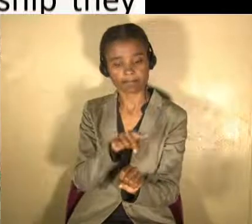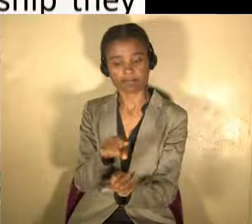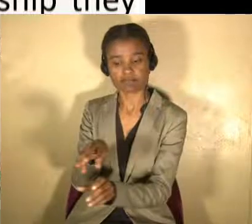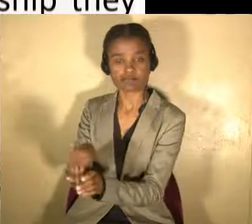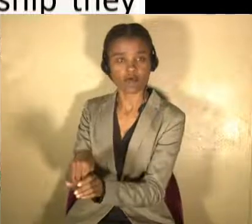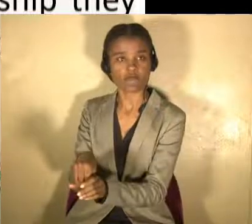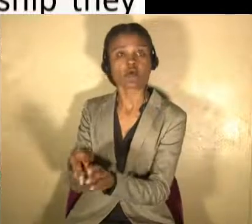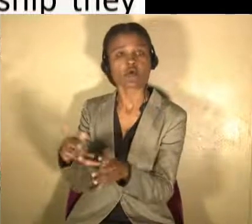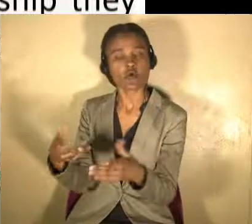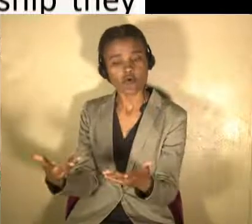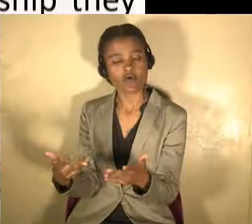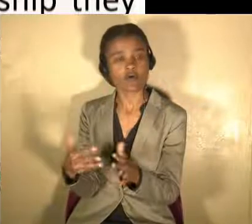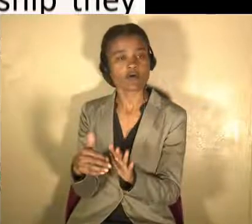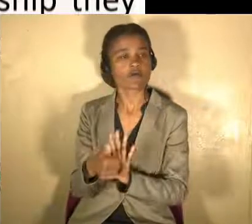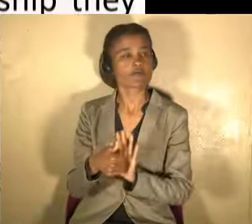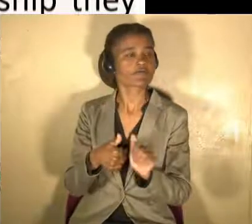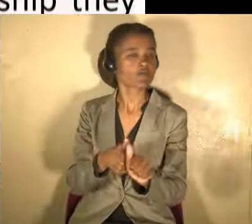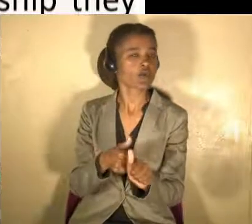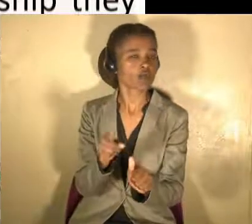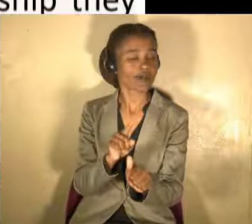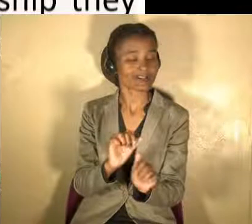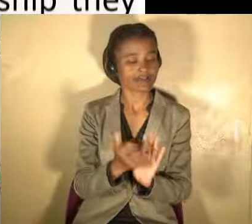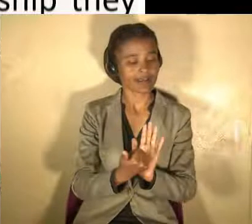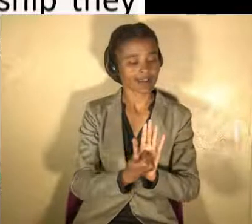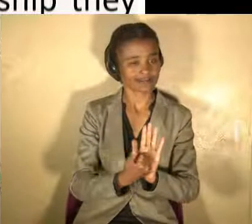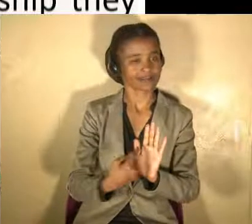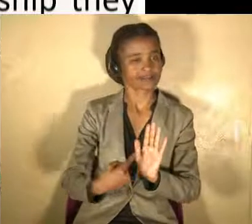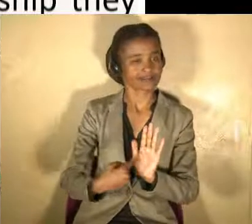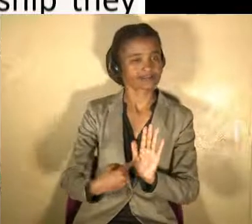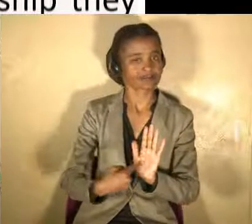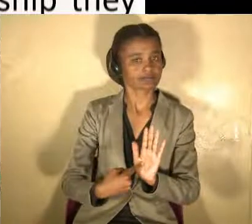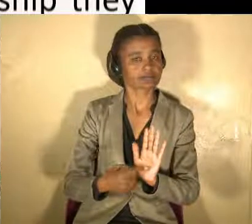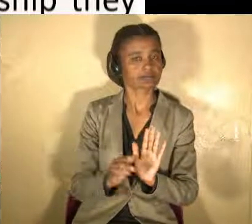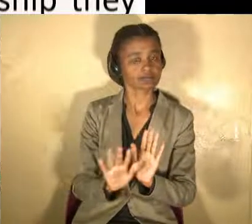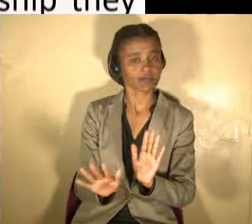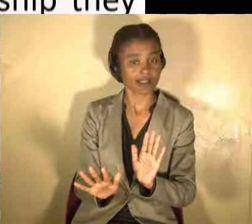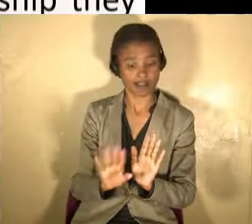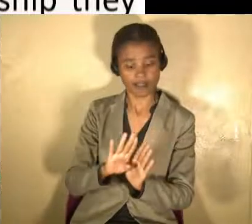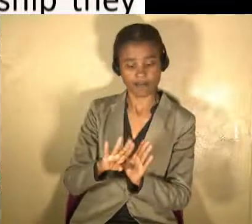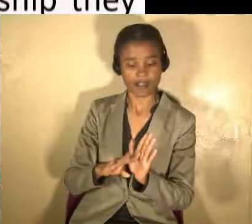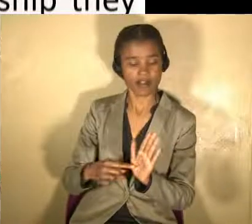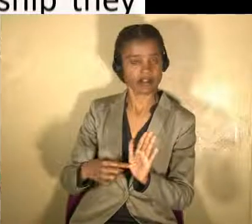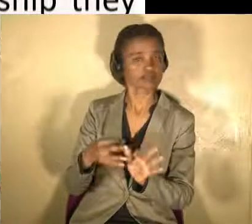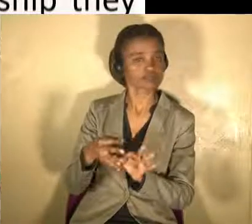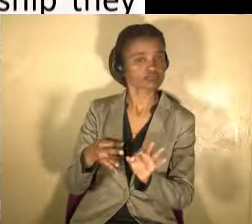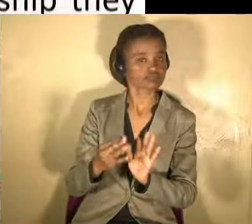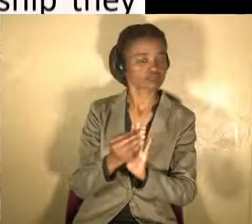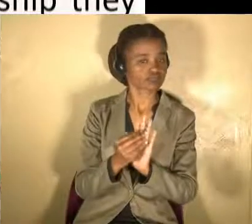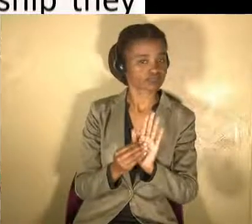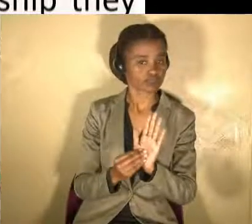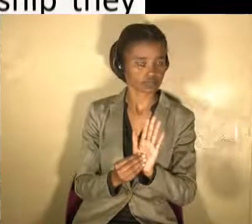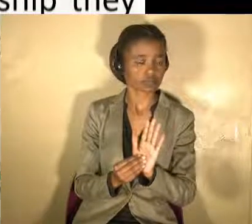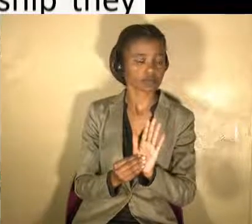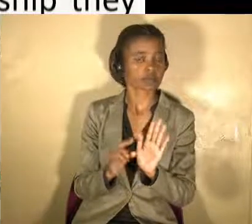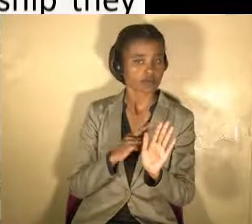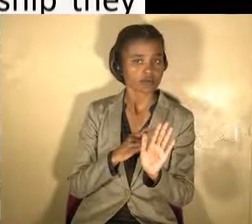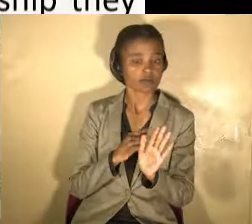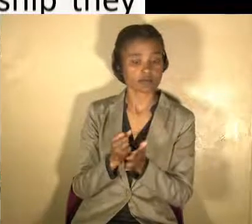also in terms of the amendments that are made in this bill, so that we're able